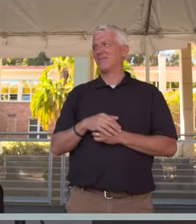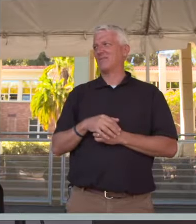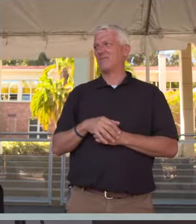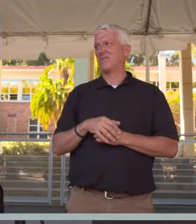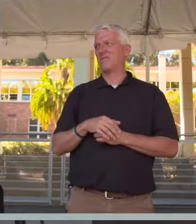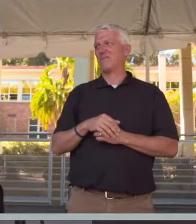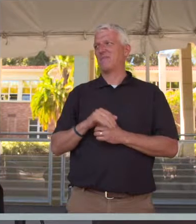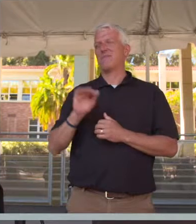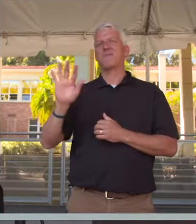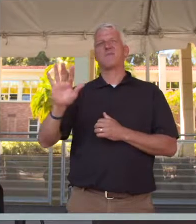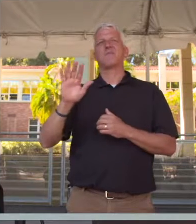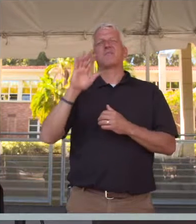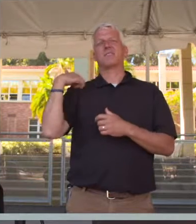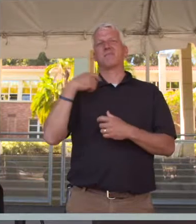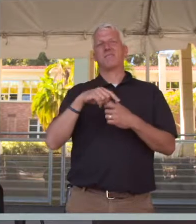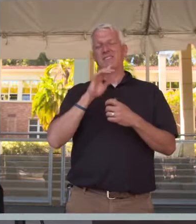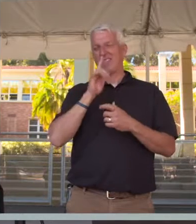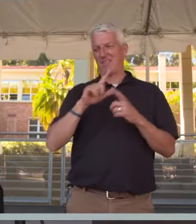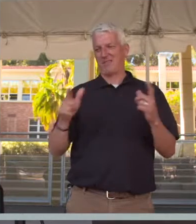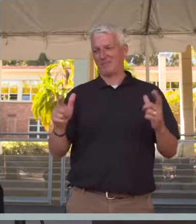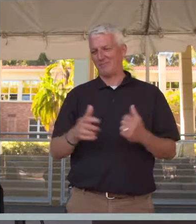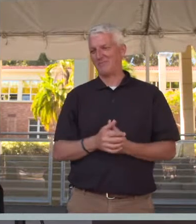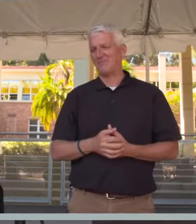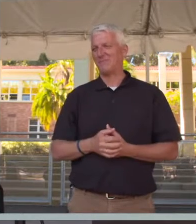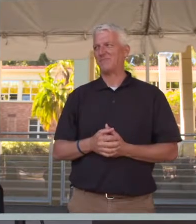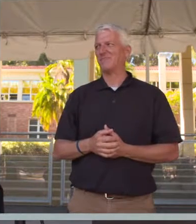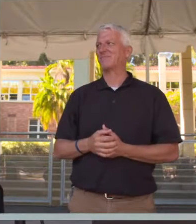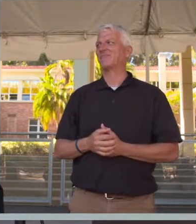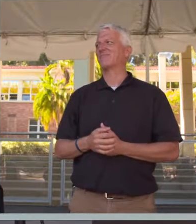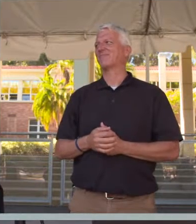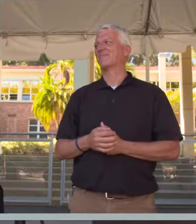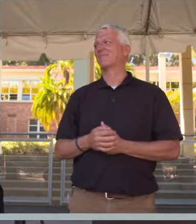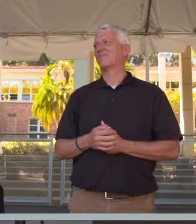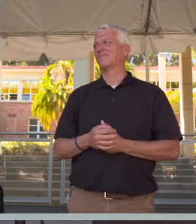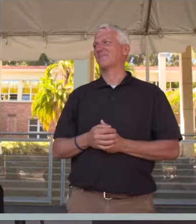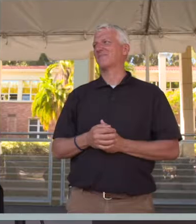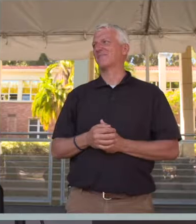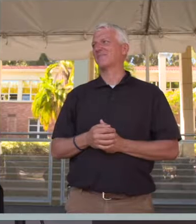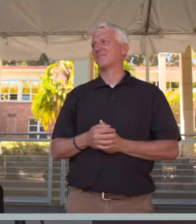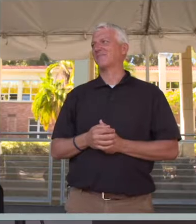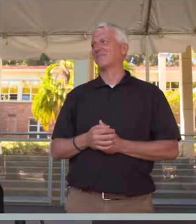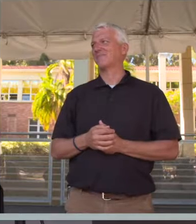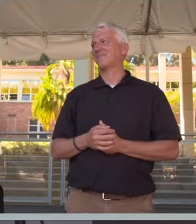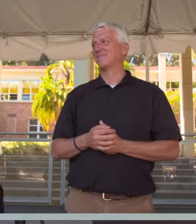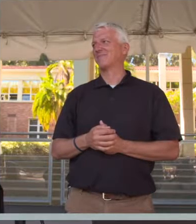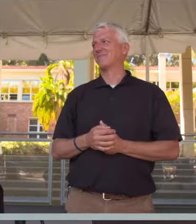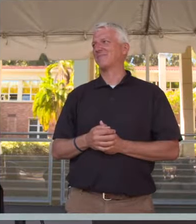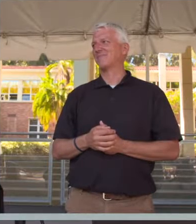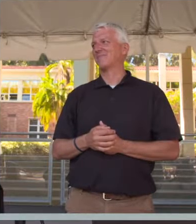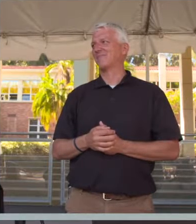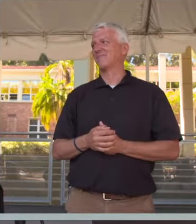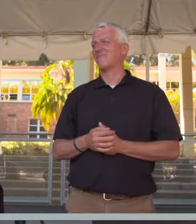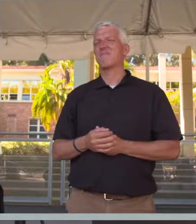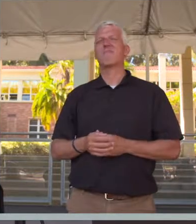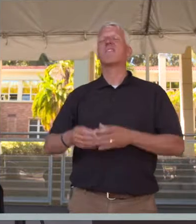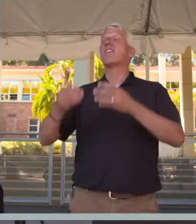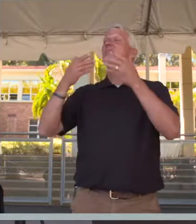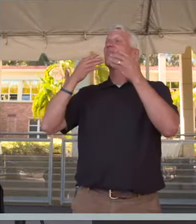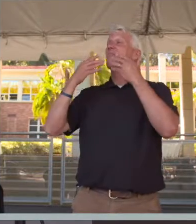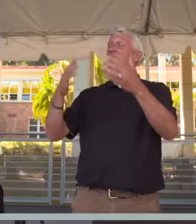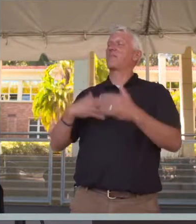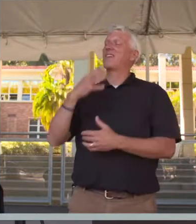at pamilya. Kayo ang kandila ko palagi kapag ang mundo ko ay madilim. Thank you to my darling parents and